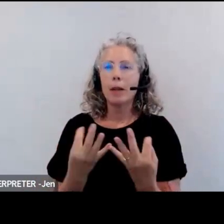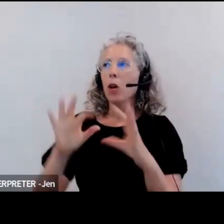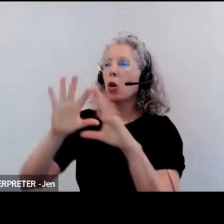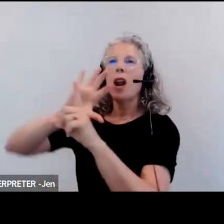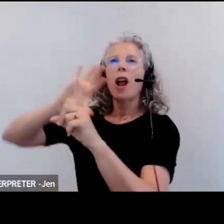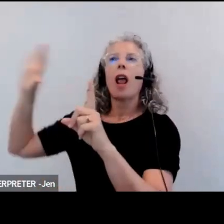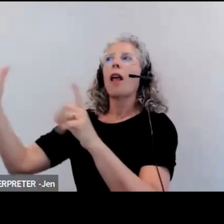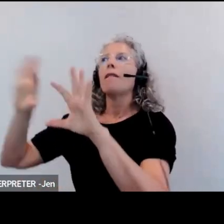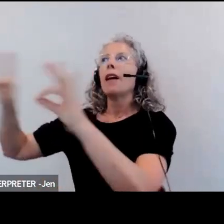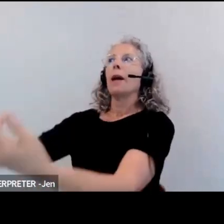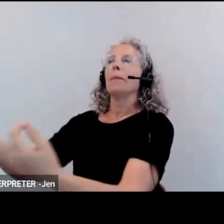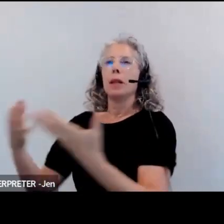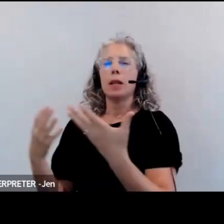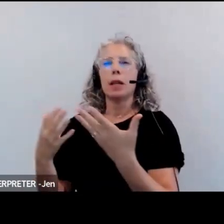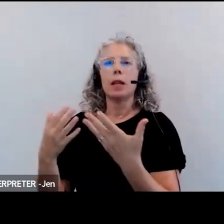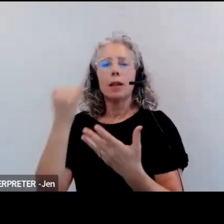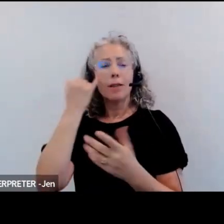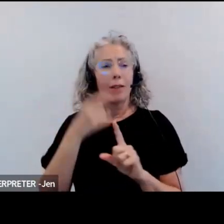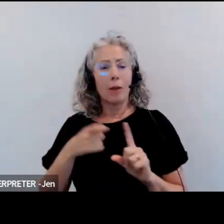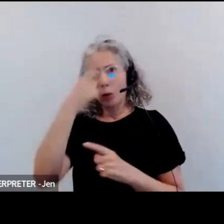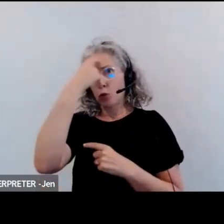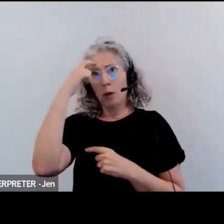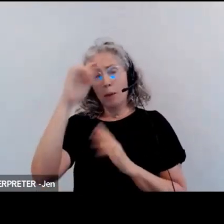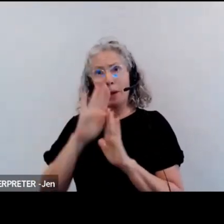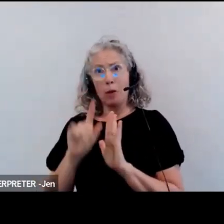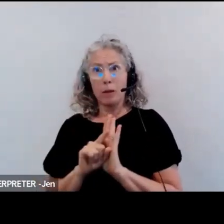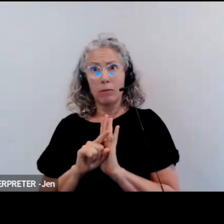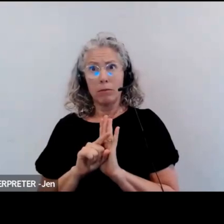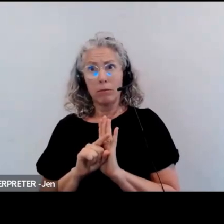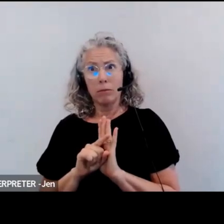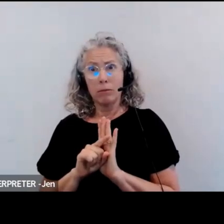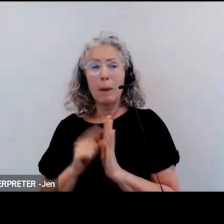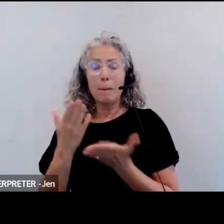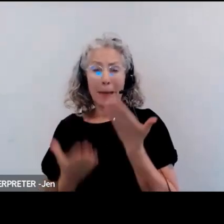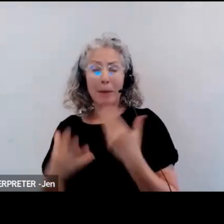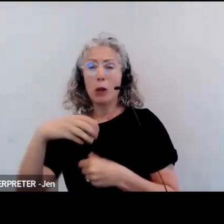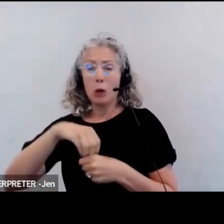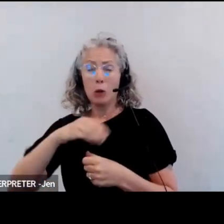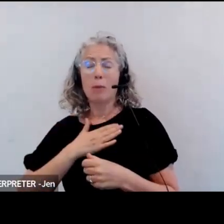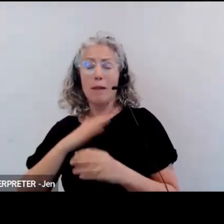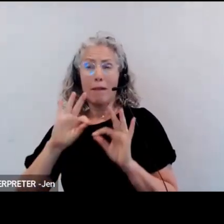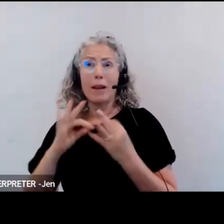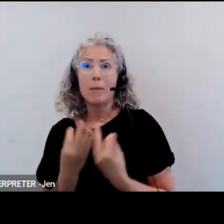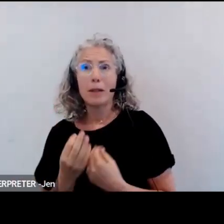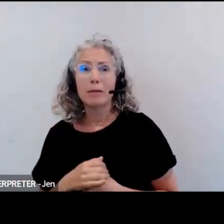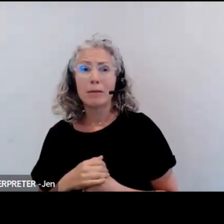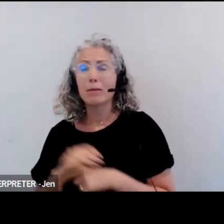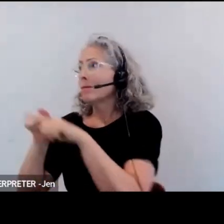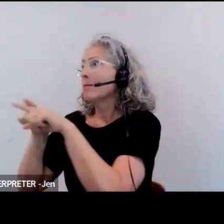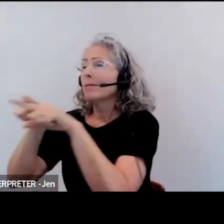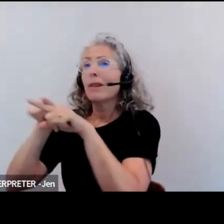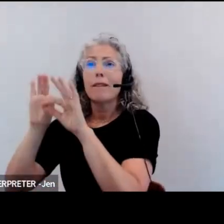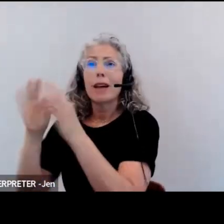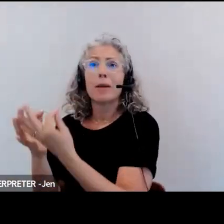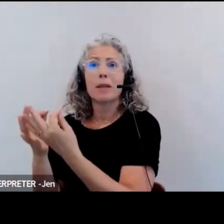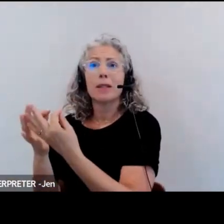family. If I'm coming from a trauma background, some that may have included my family, what family do I have to